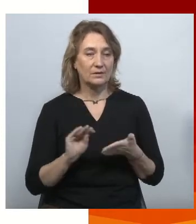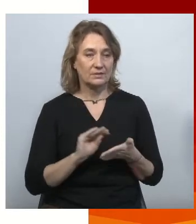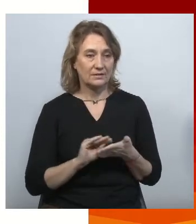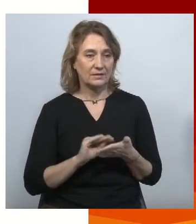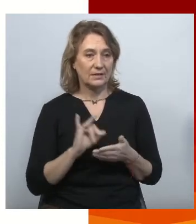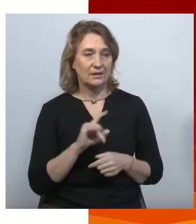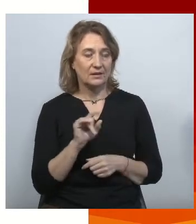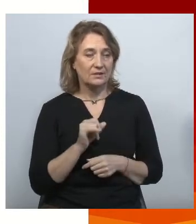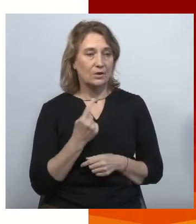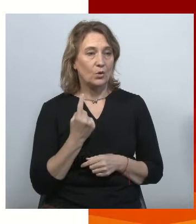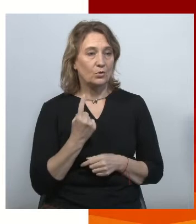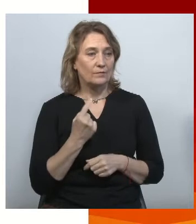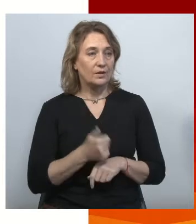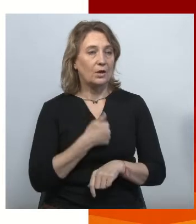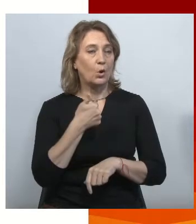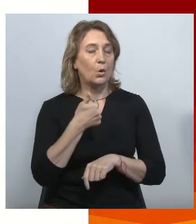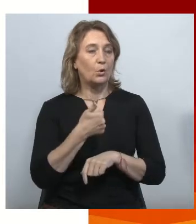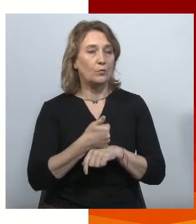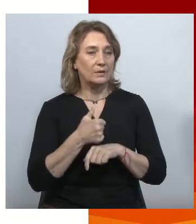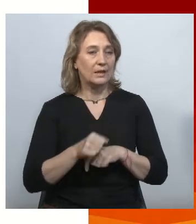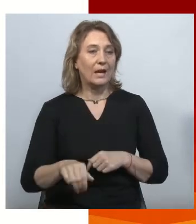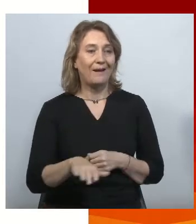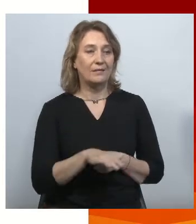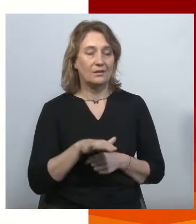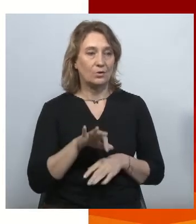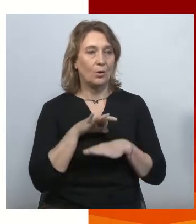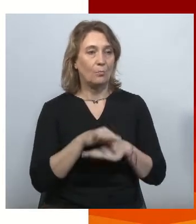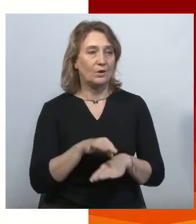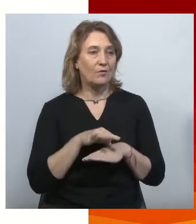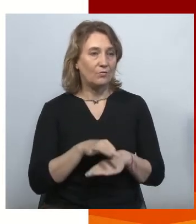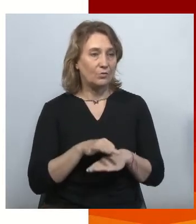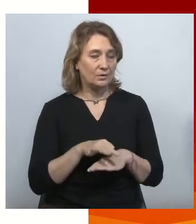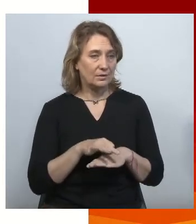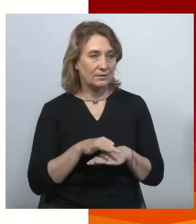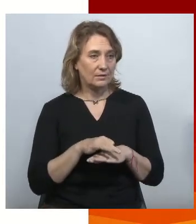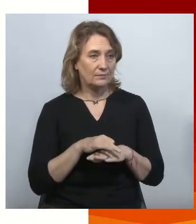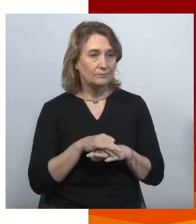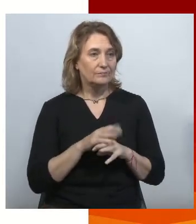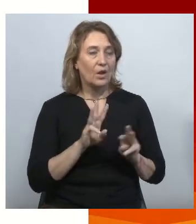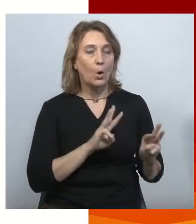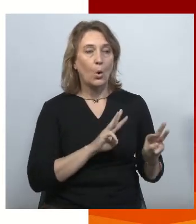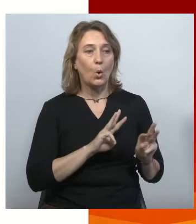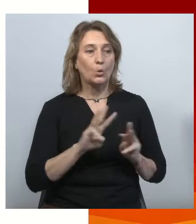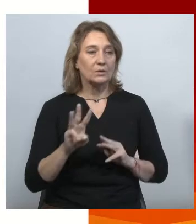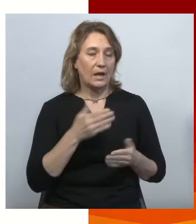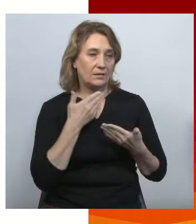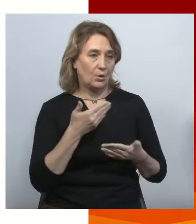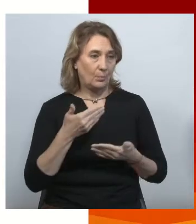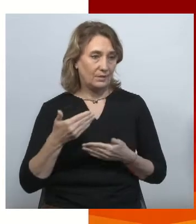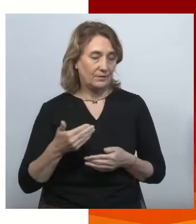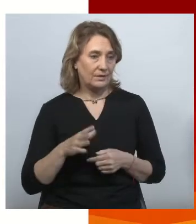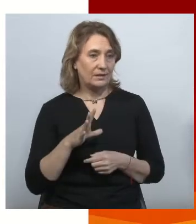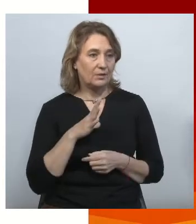Our selection of respondents was using one criteria, the side of the media, online and